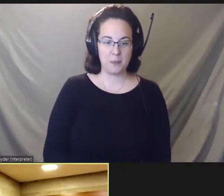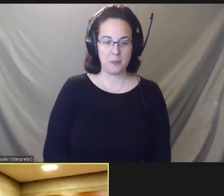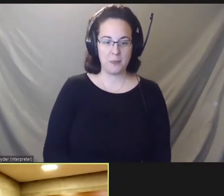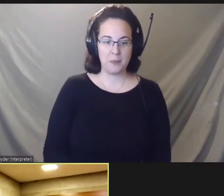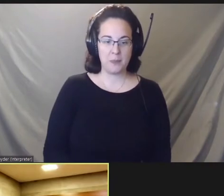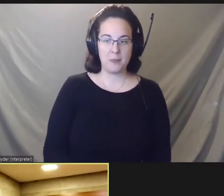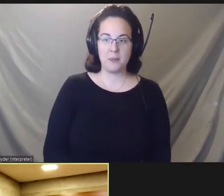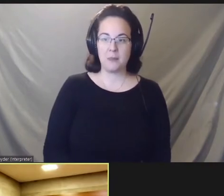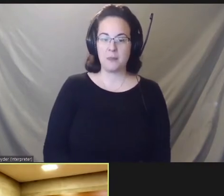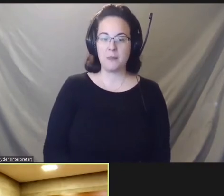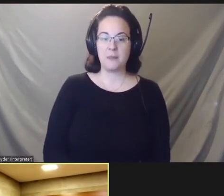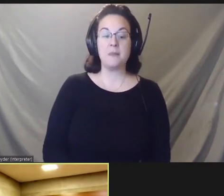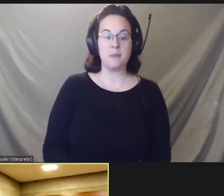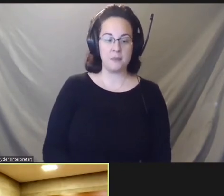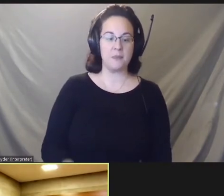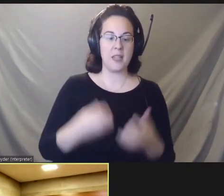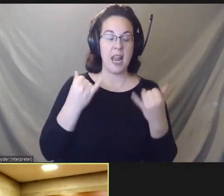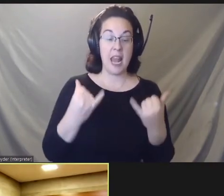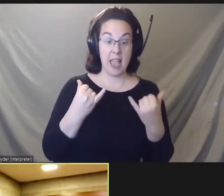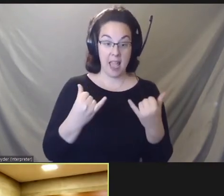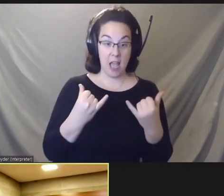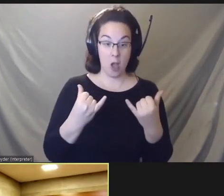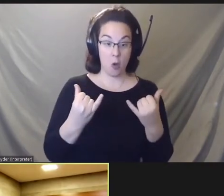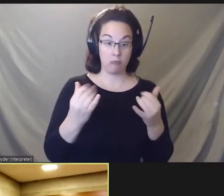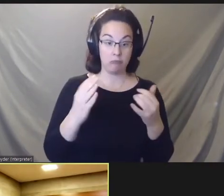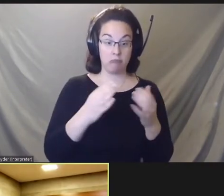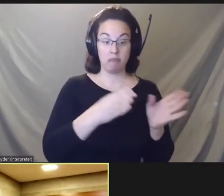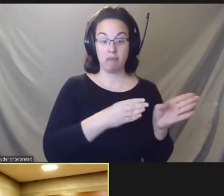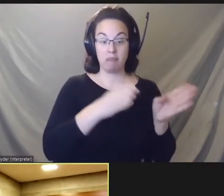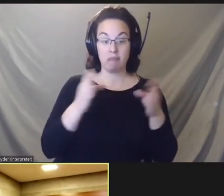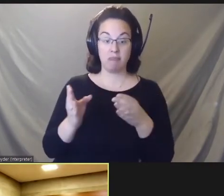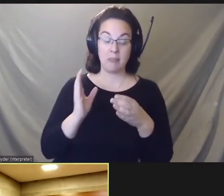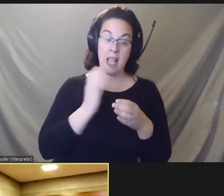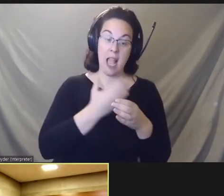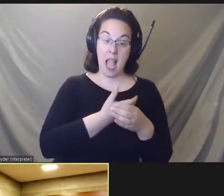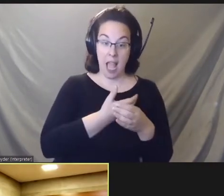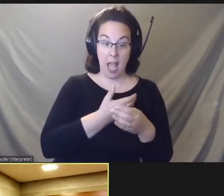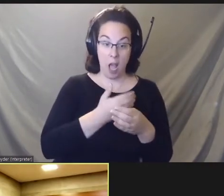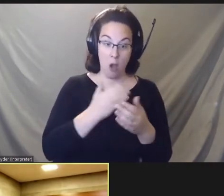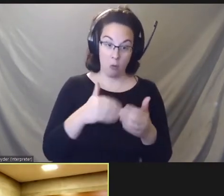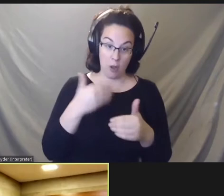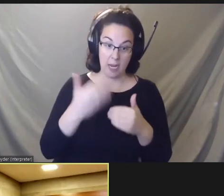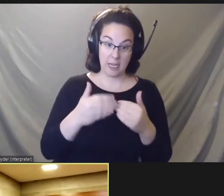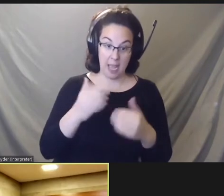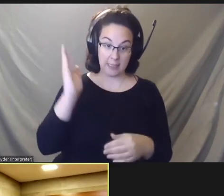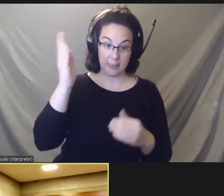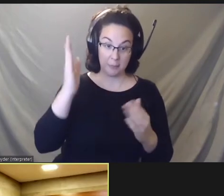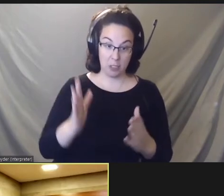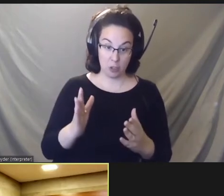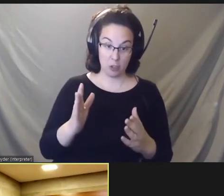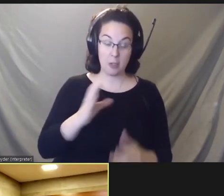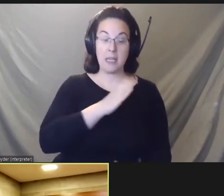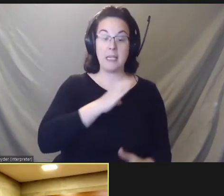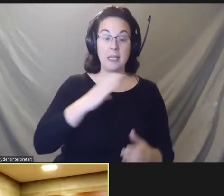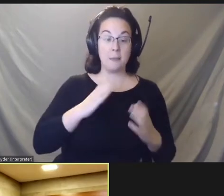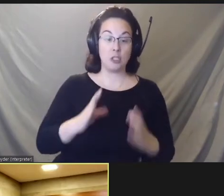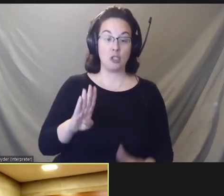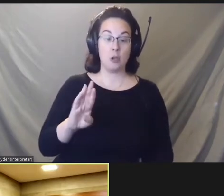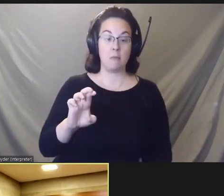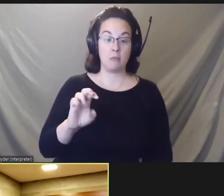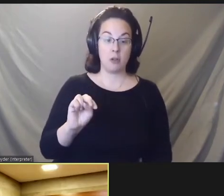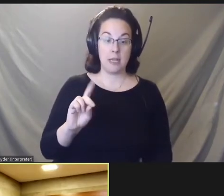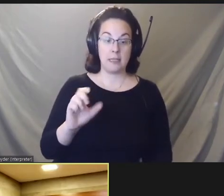So now let's turn our attention to our next esteemed speaker, FCC Commissioner Brendan Carr.